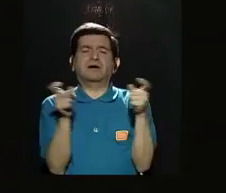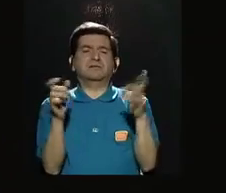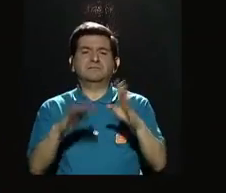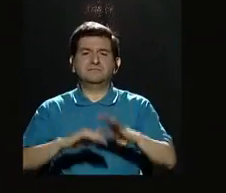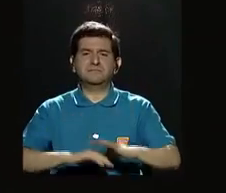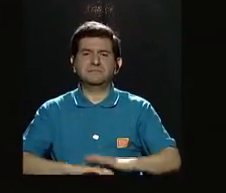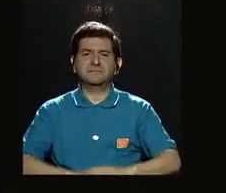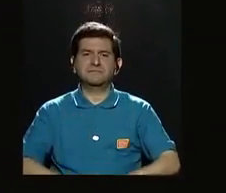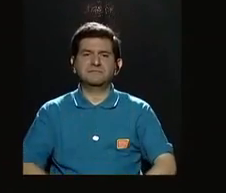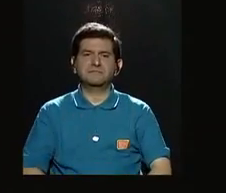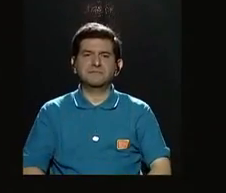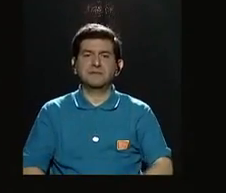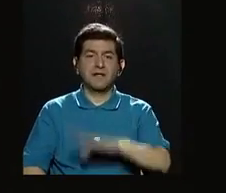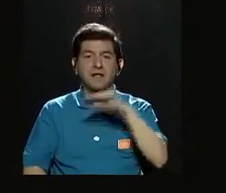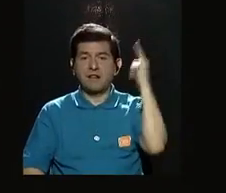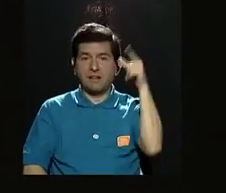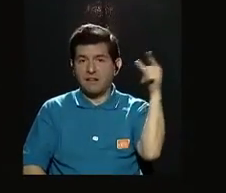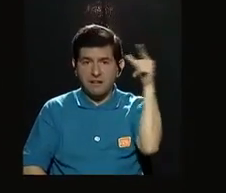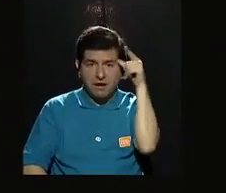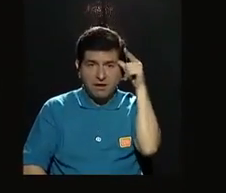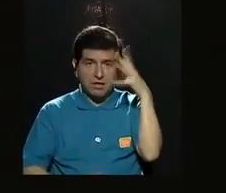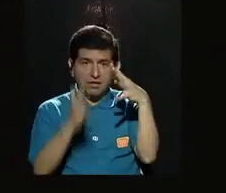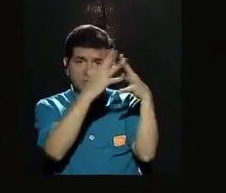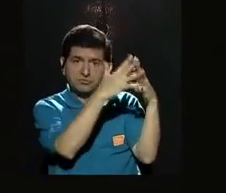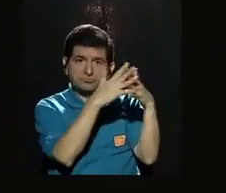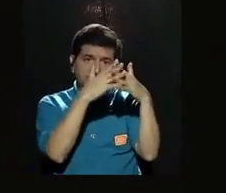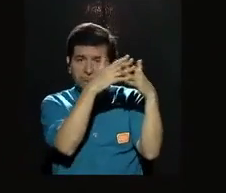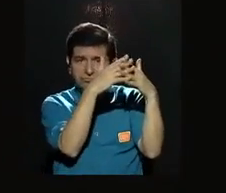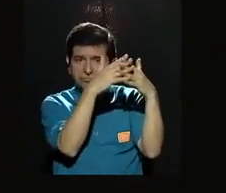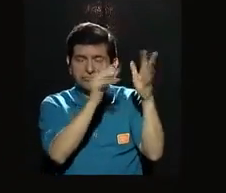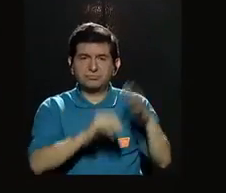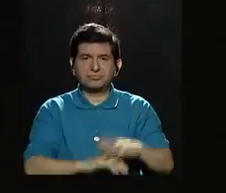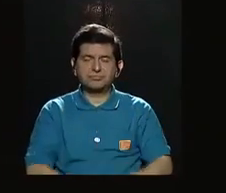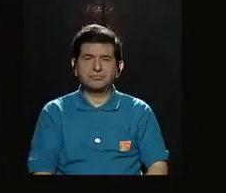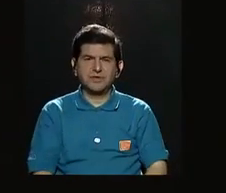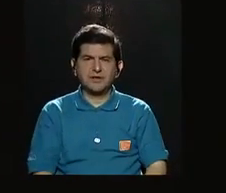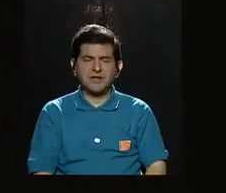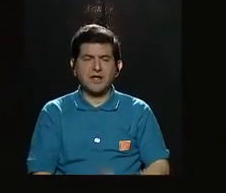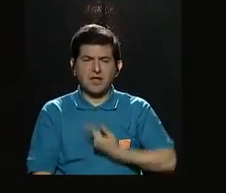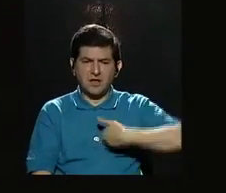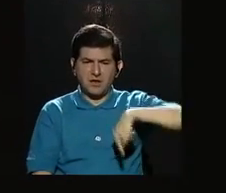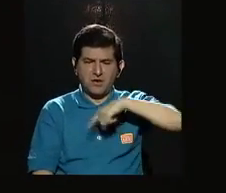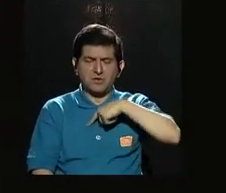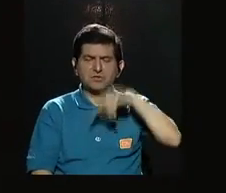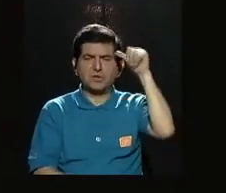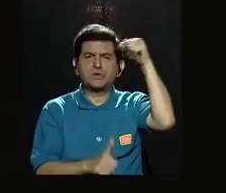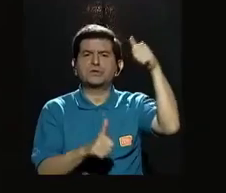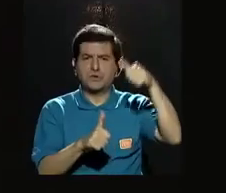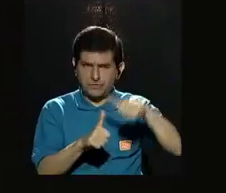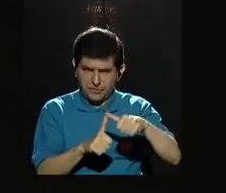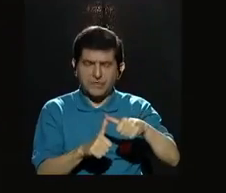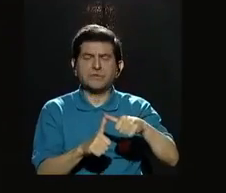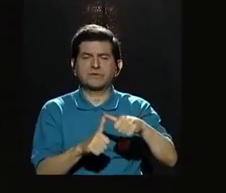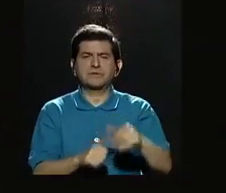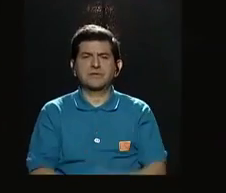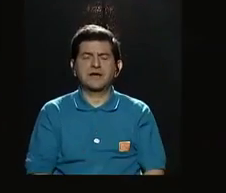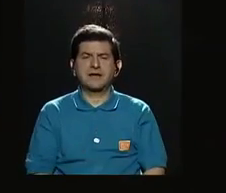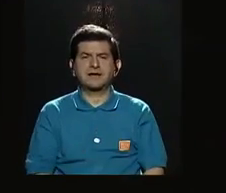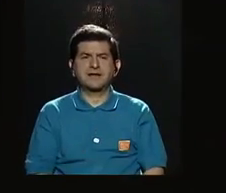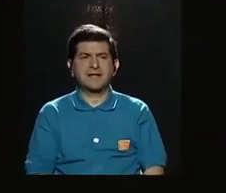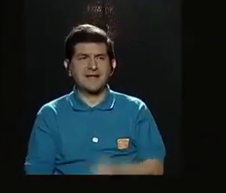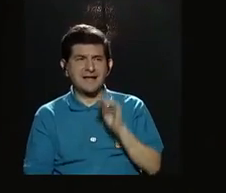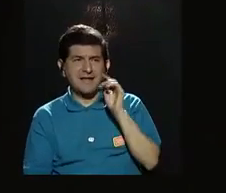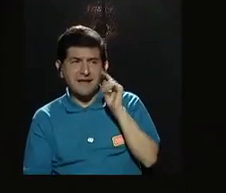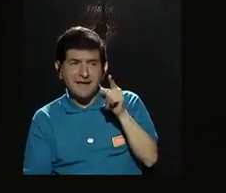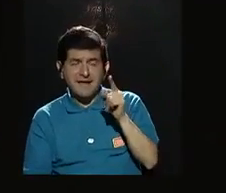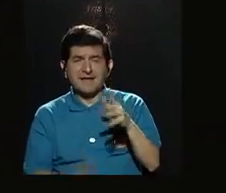And of course, we in the United States must take note that we live in the United States